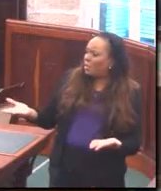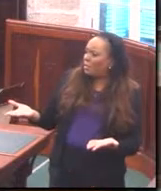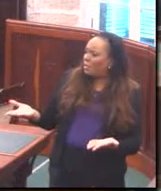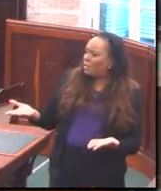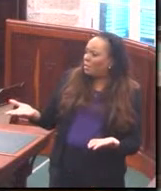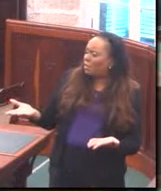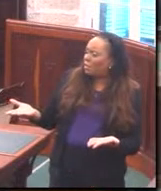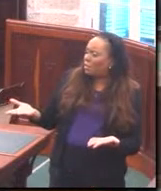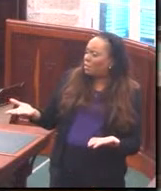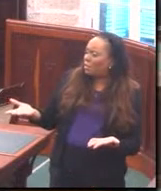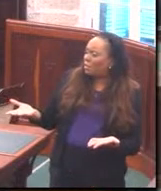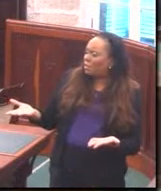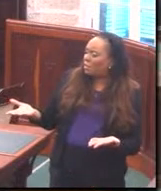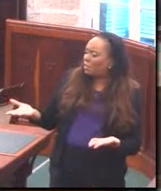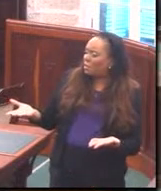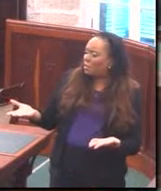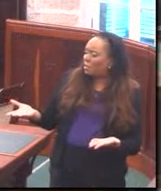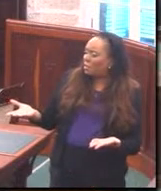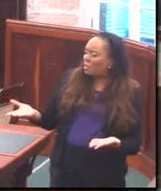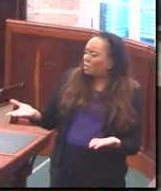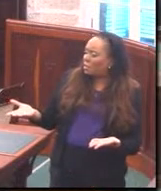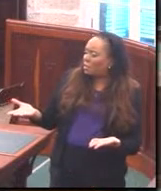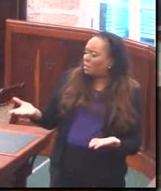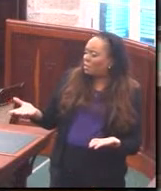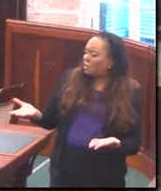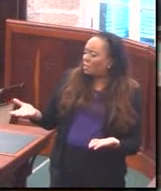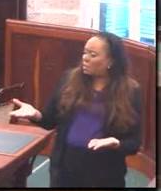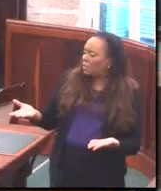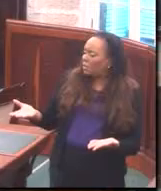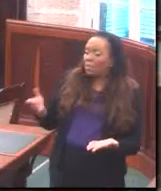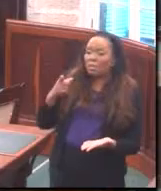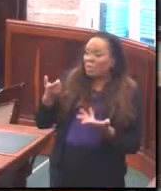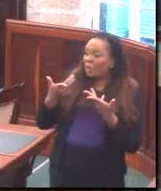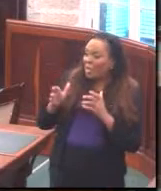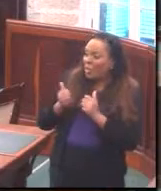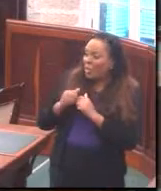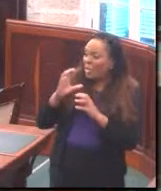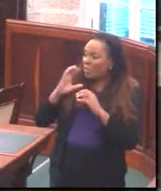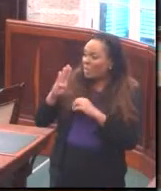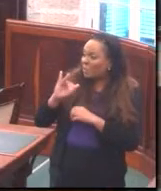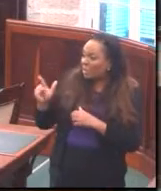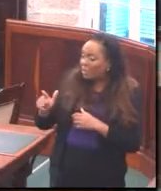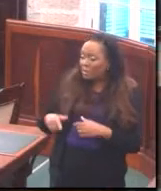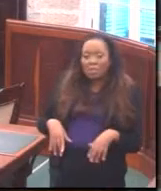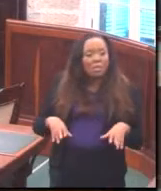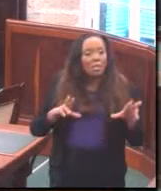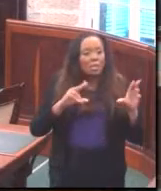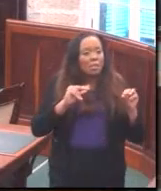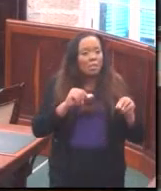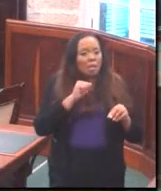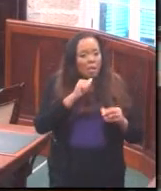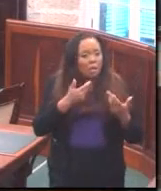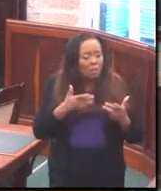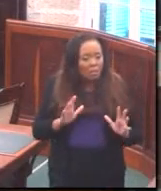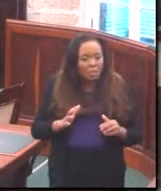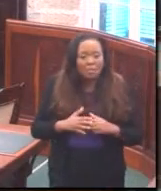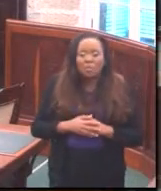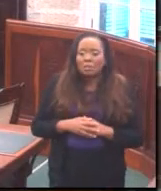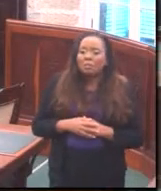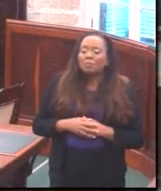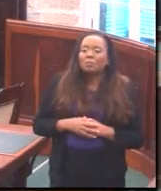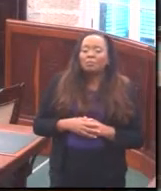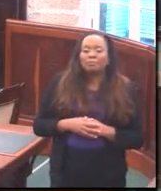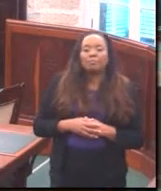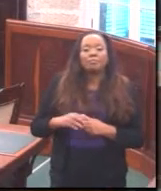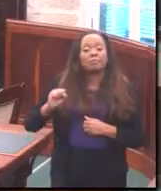you are finished with the communications bill, honourable member? No, sir. No, sir. The Senate sent a